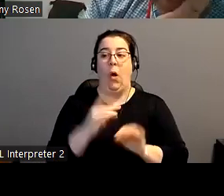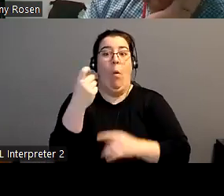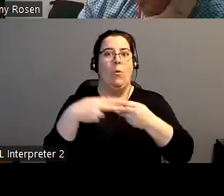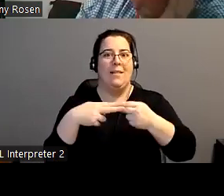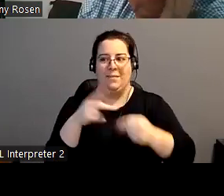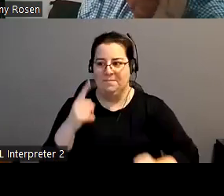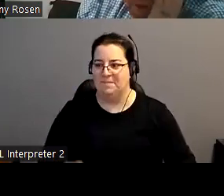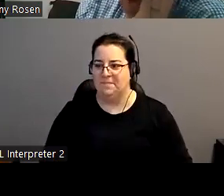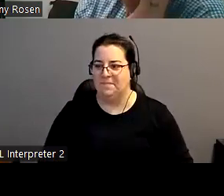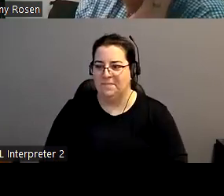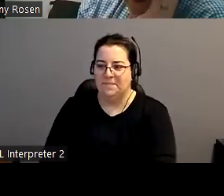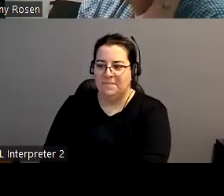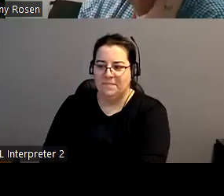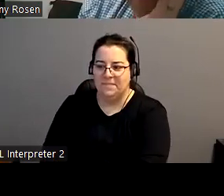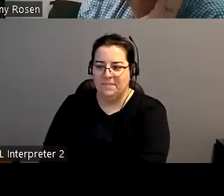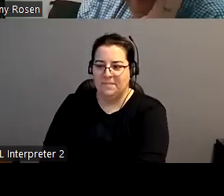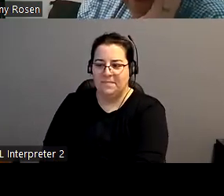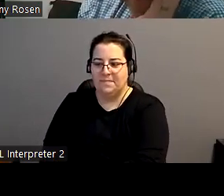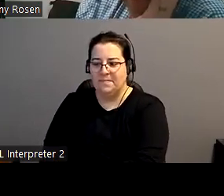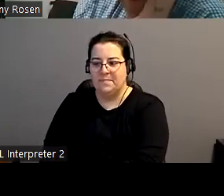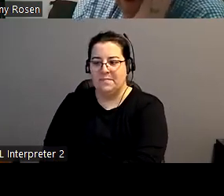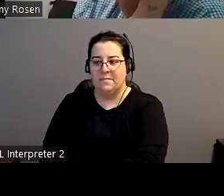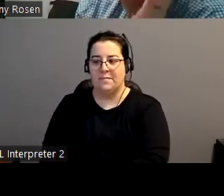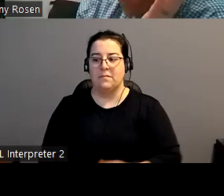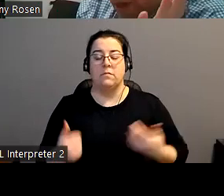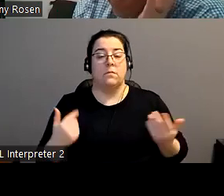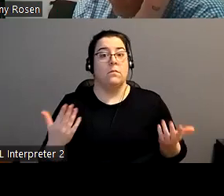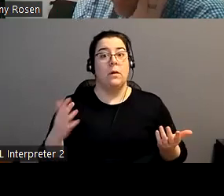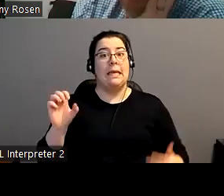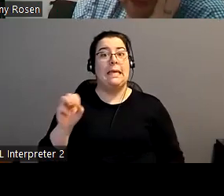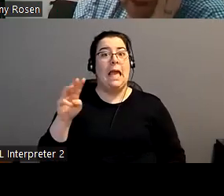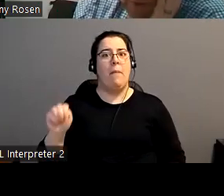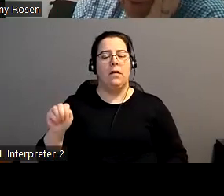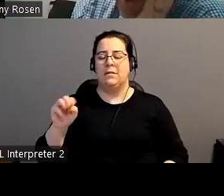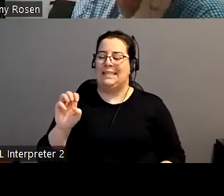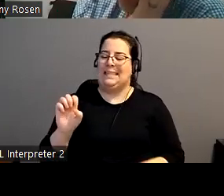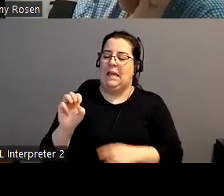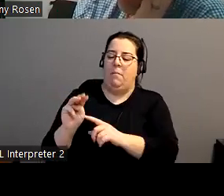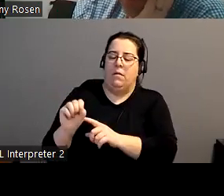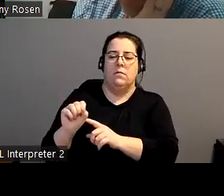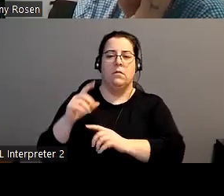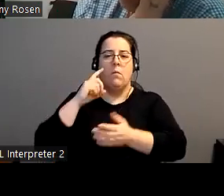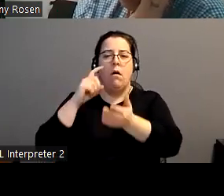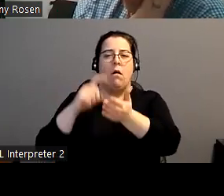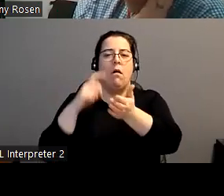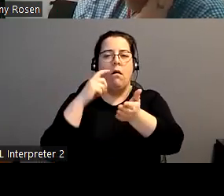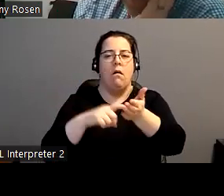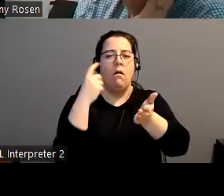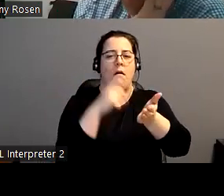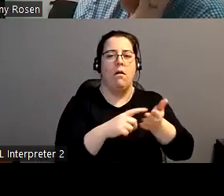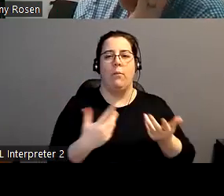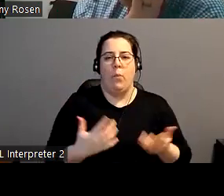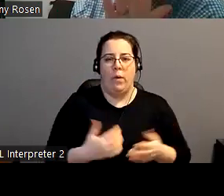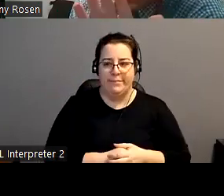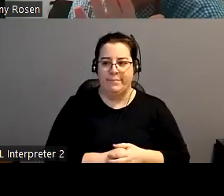sorry. What are the things that they can look for? Well, here's a list that we use for concerns about the home